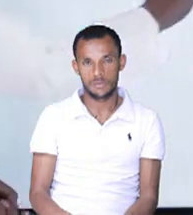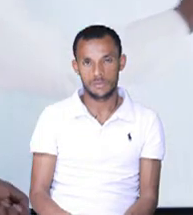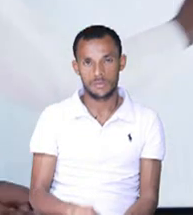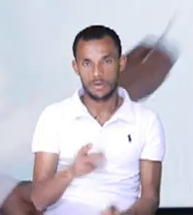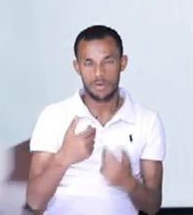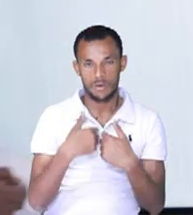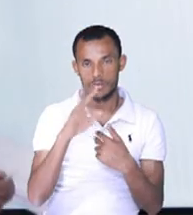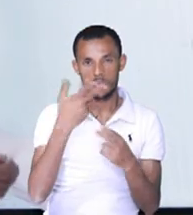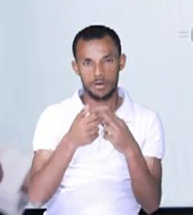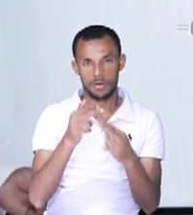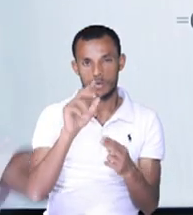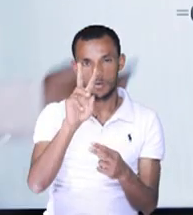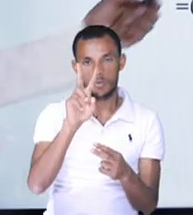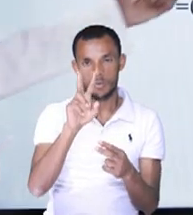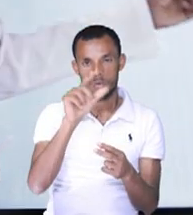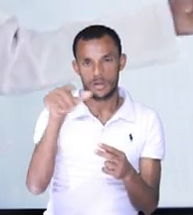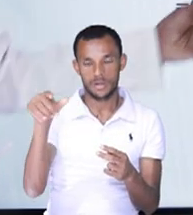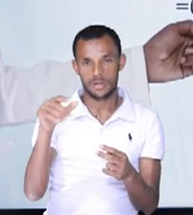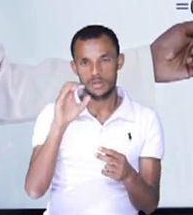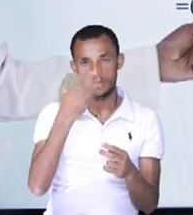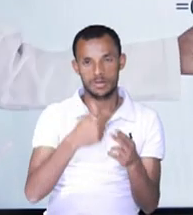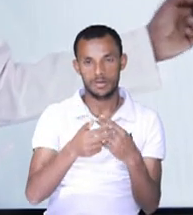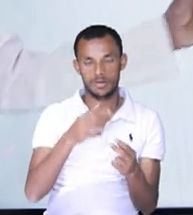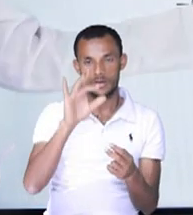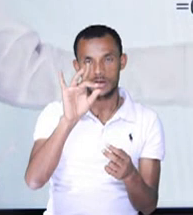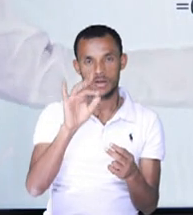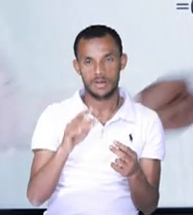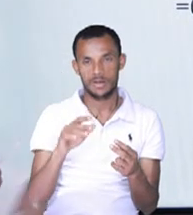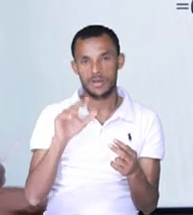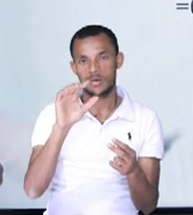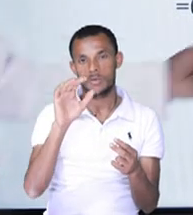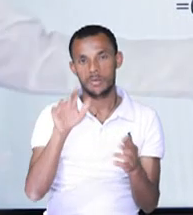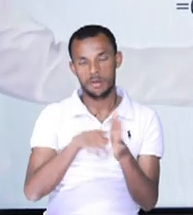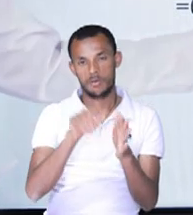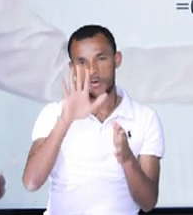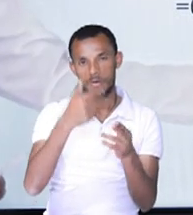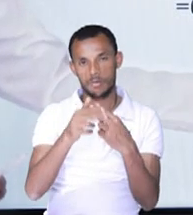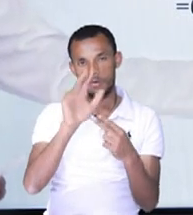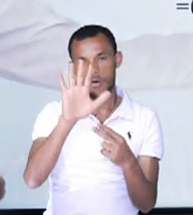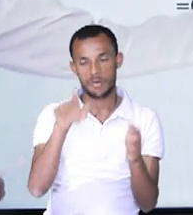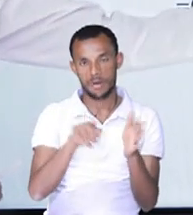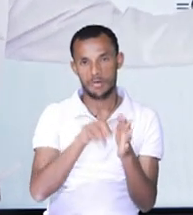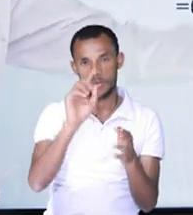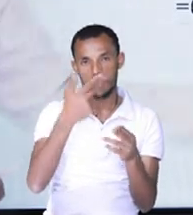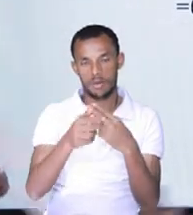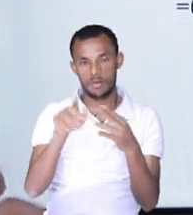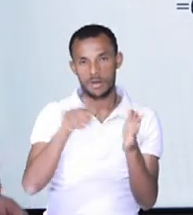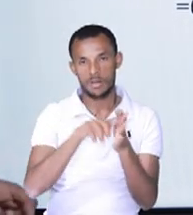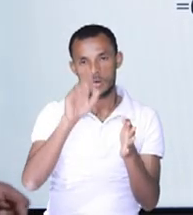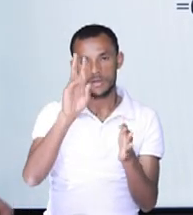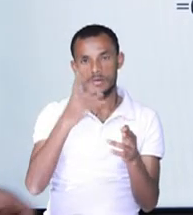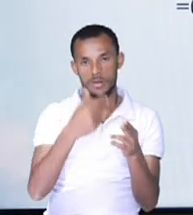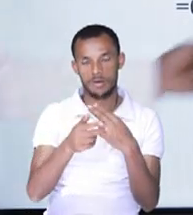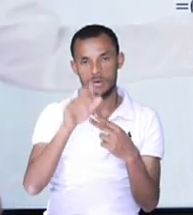we have a 2 by 2 matrix. 0 times 8, 0, minus 5 times 5, minus 1 times negative 7